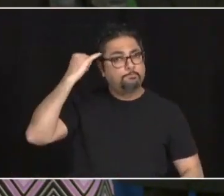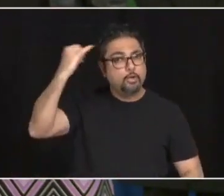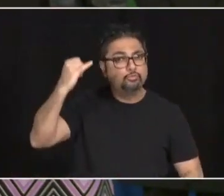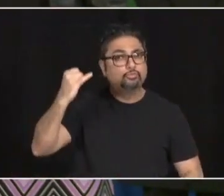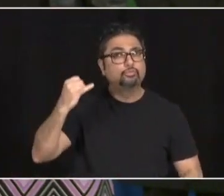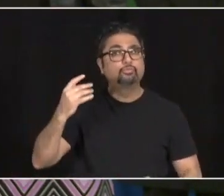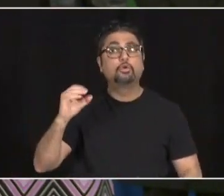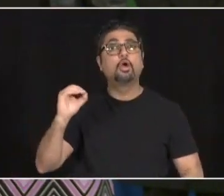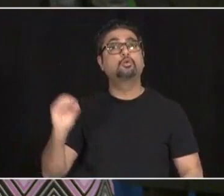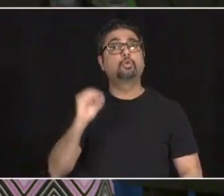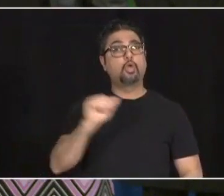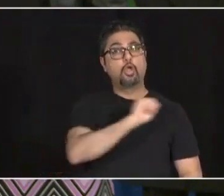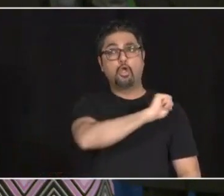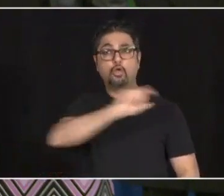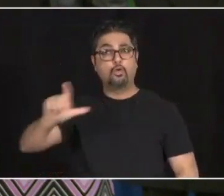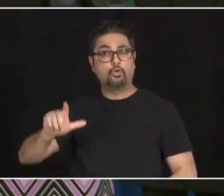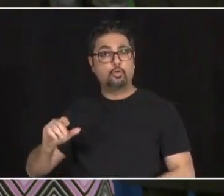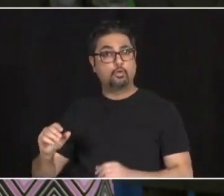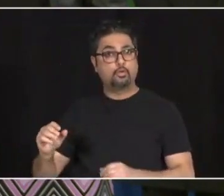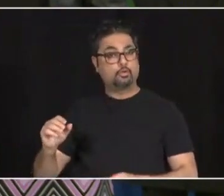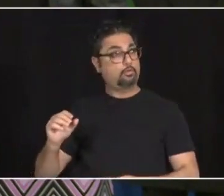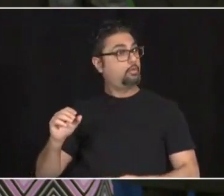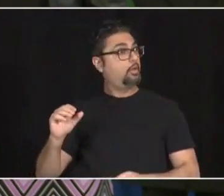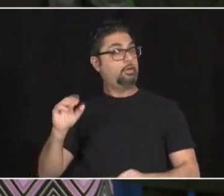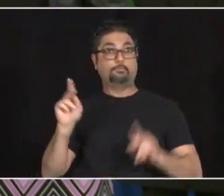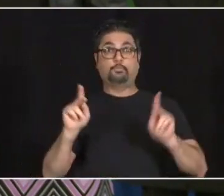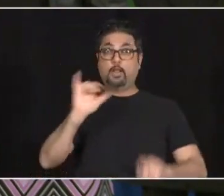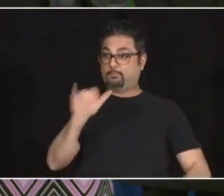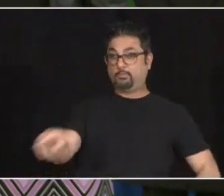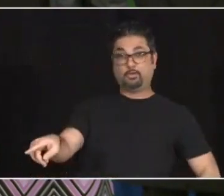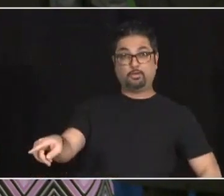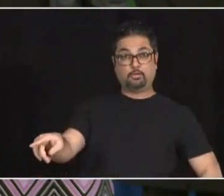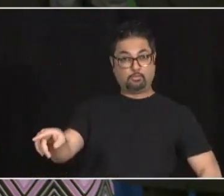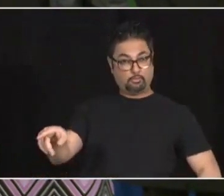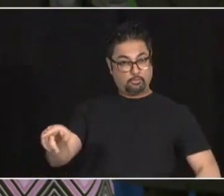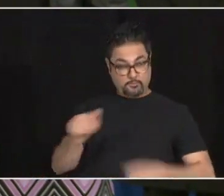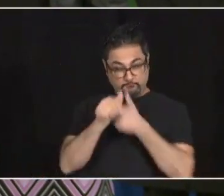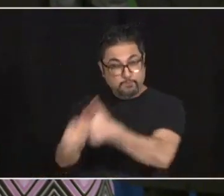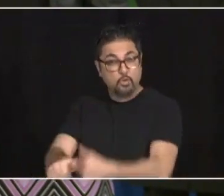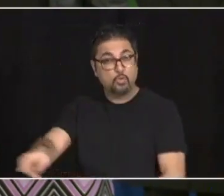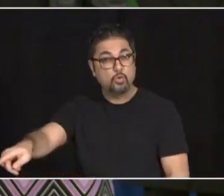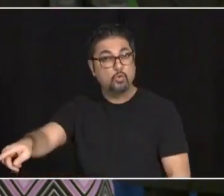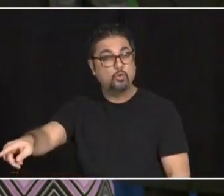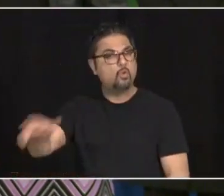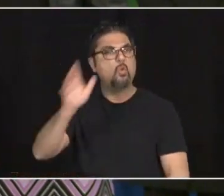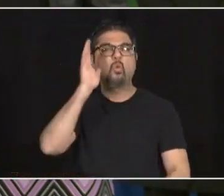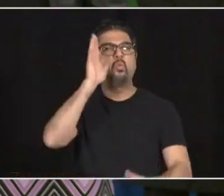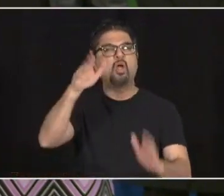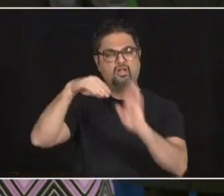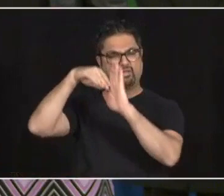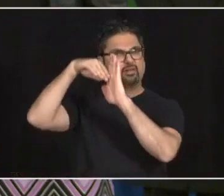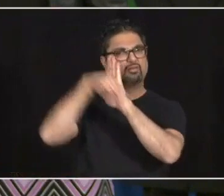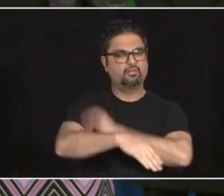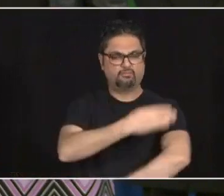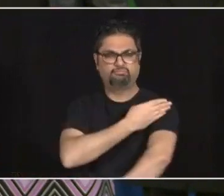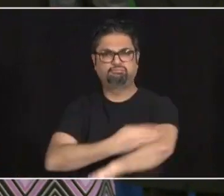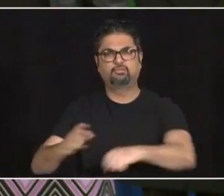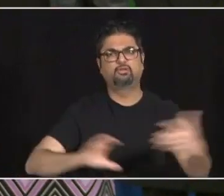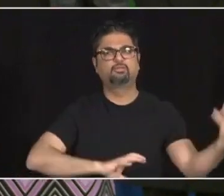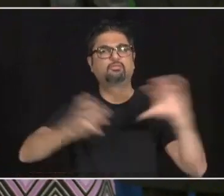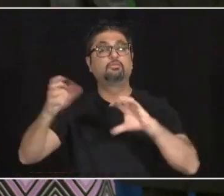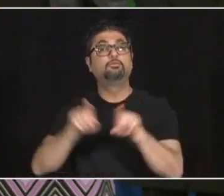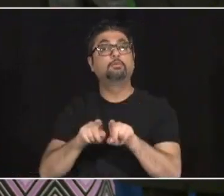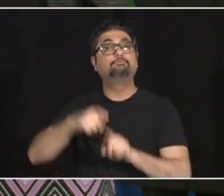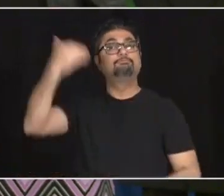the way they're doing, or what they're doing right now. It would set us back months. That's what they're doing. They're setting us back months